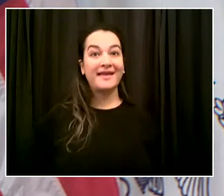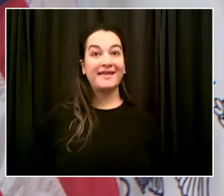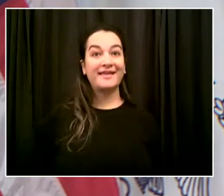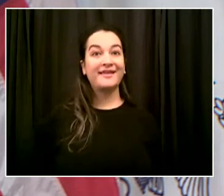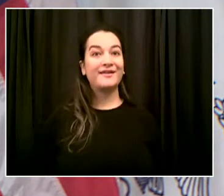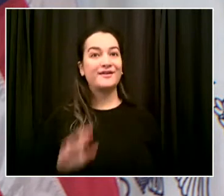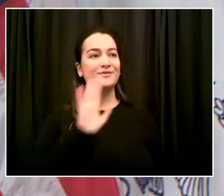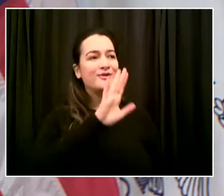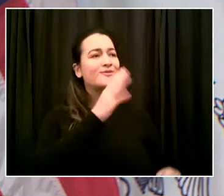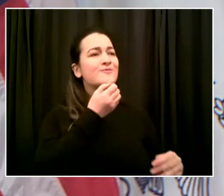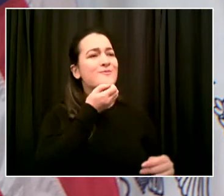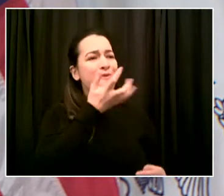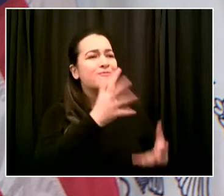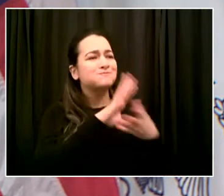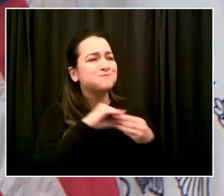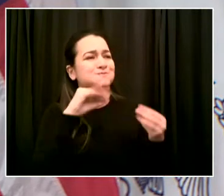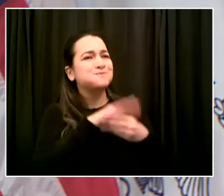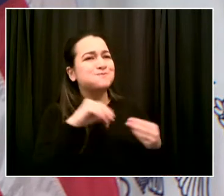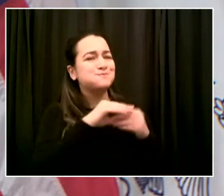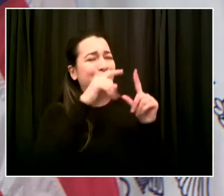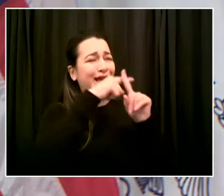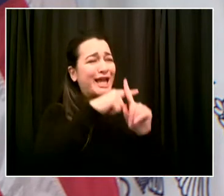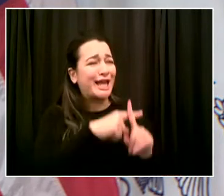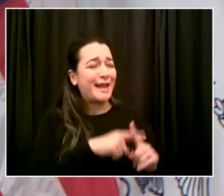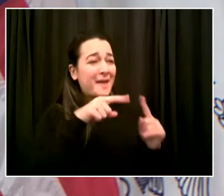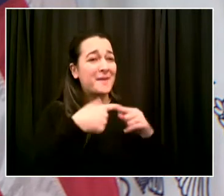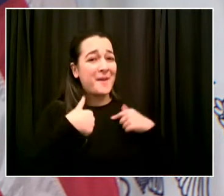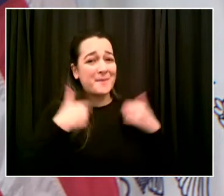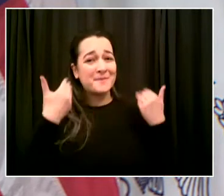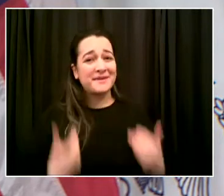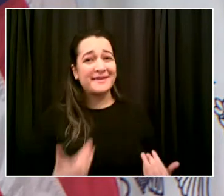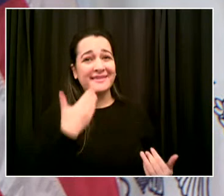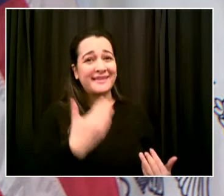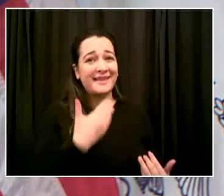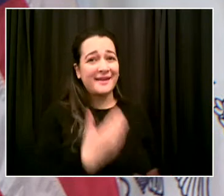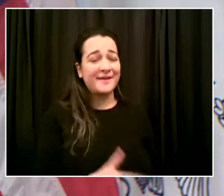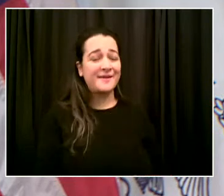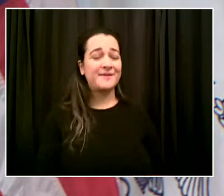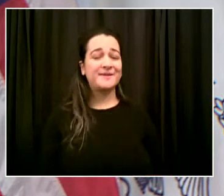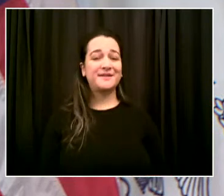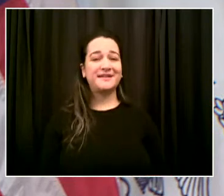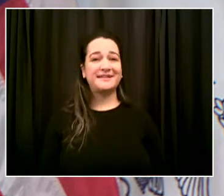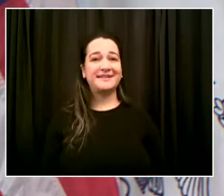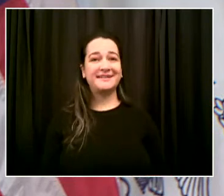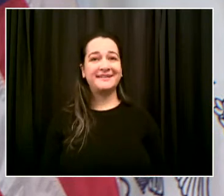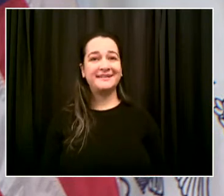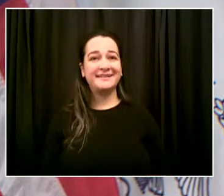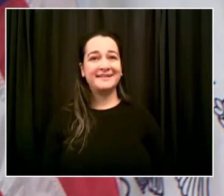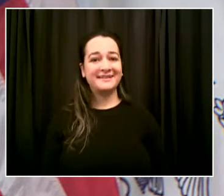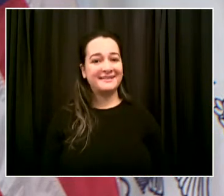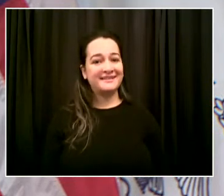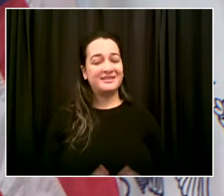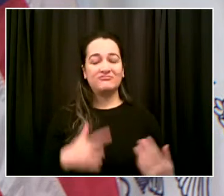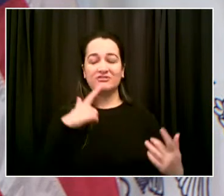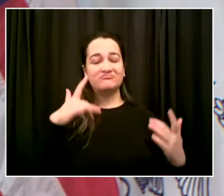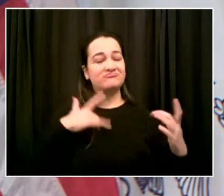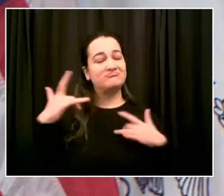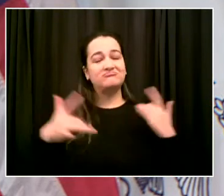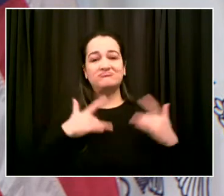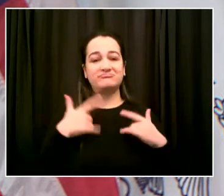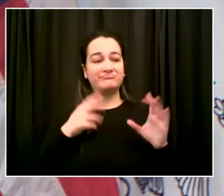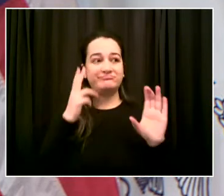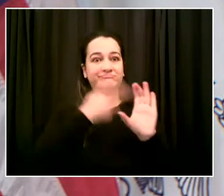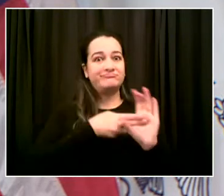that we both love. We have a chance to chart a new path for this city, one that leaves Robert Moses'